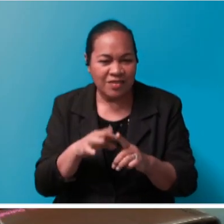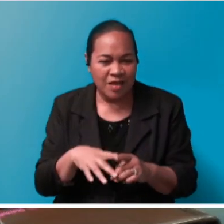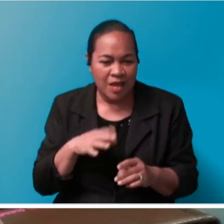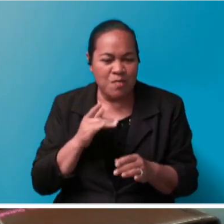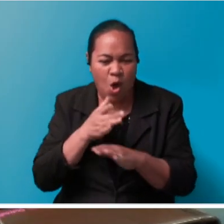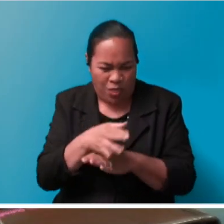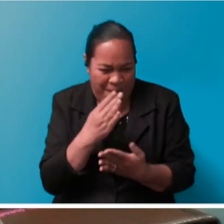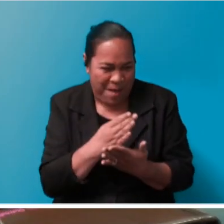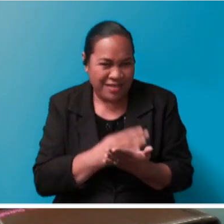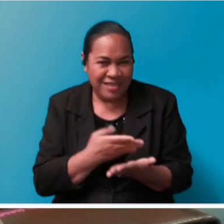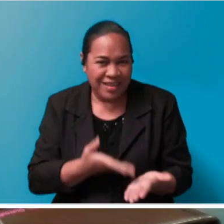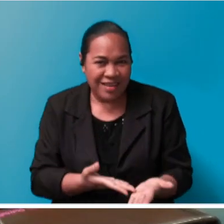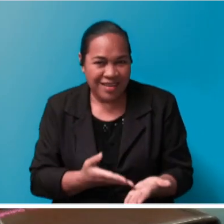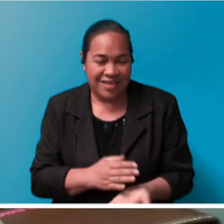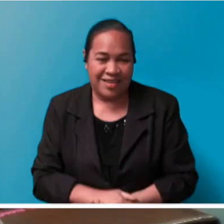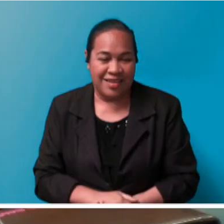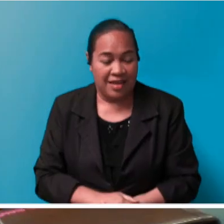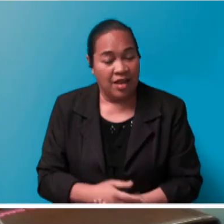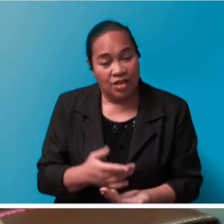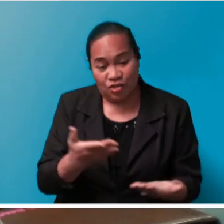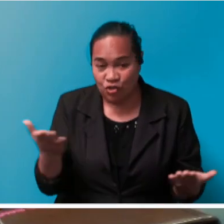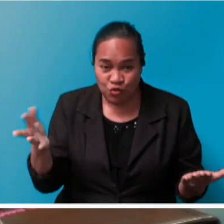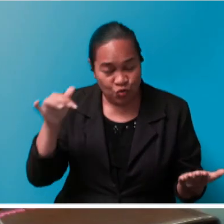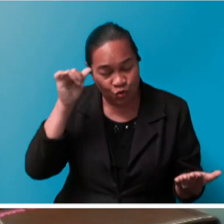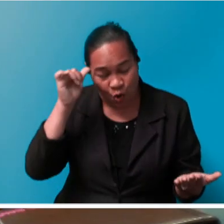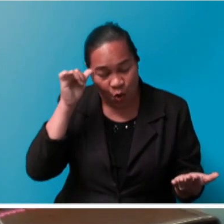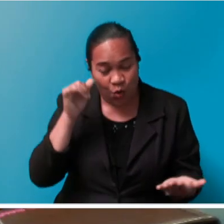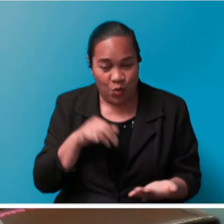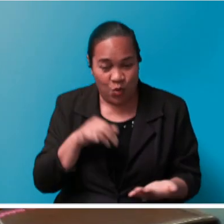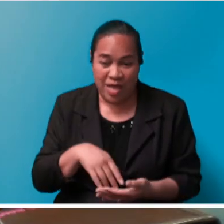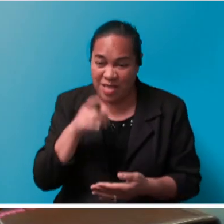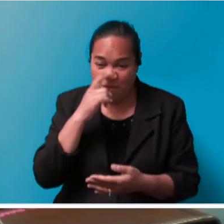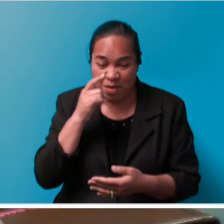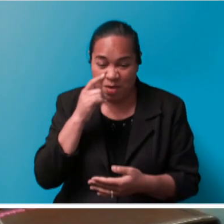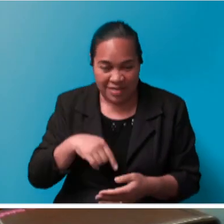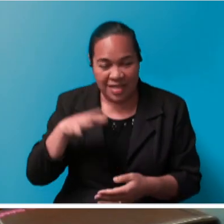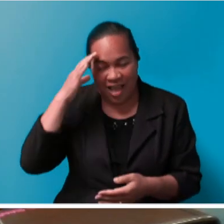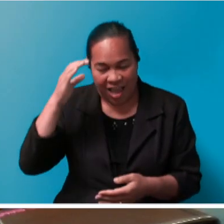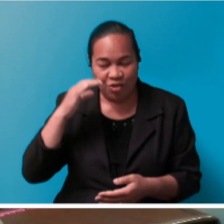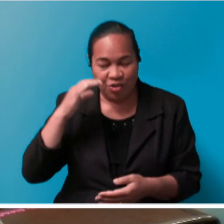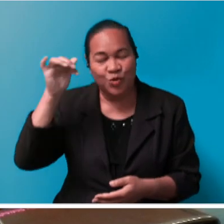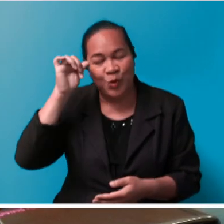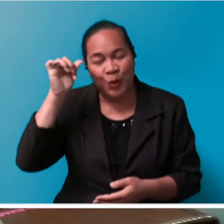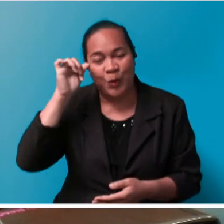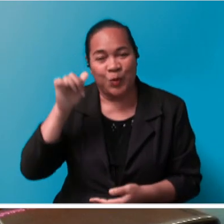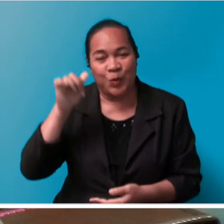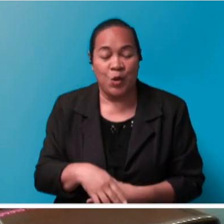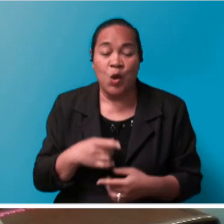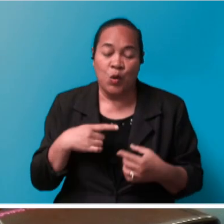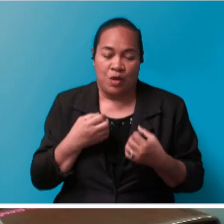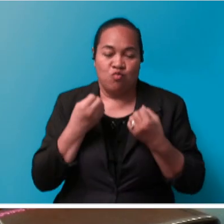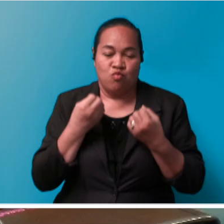budget? I mean, you know this, and the people of this country know this. We put out an